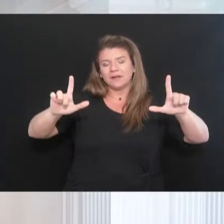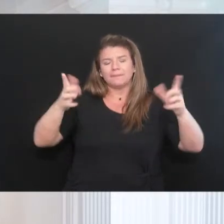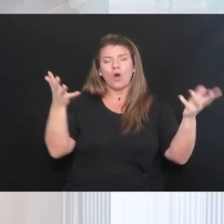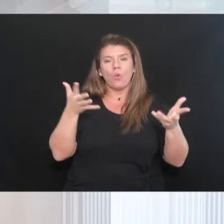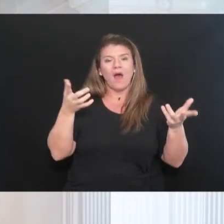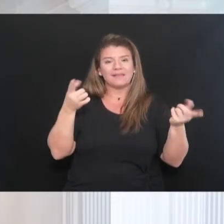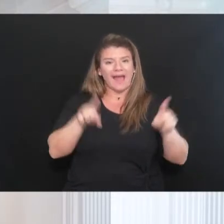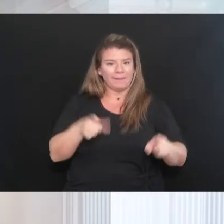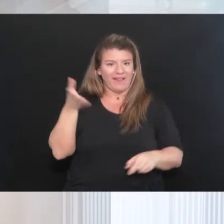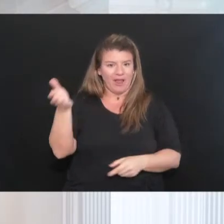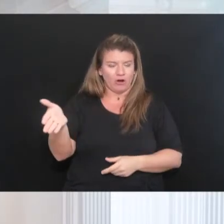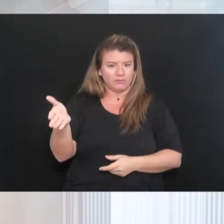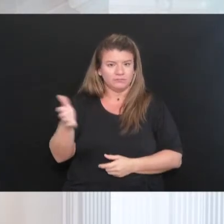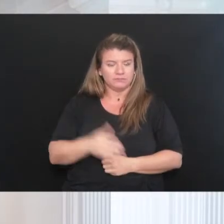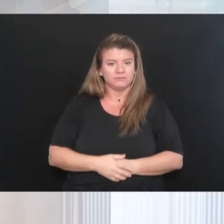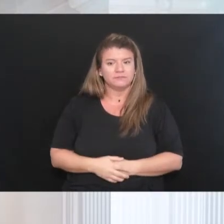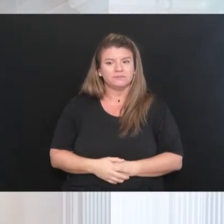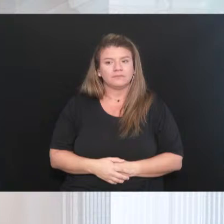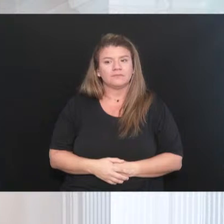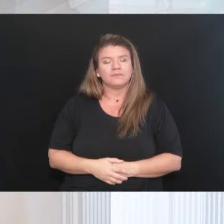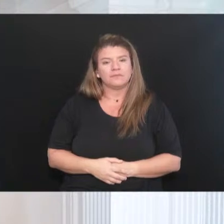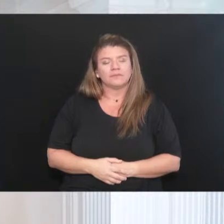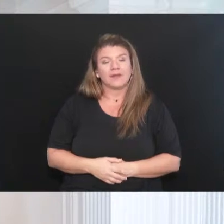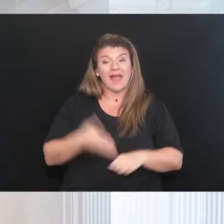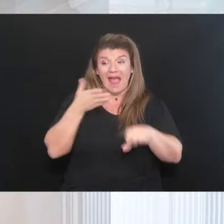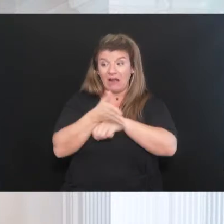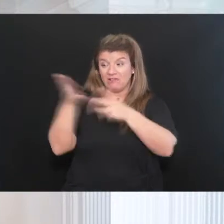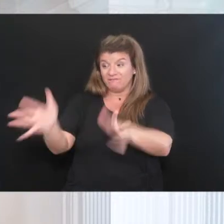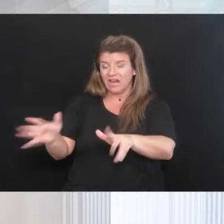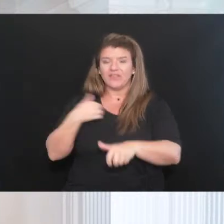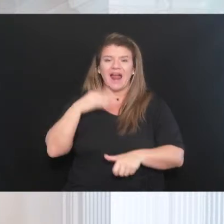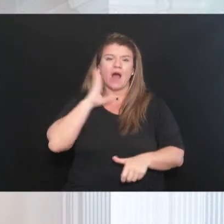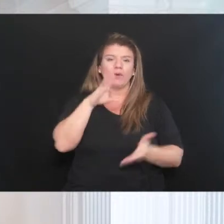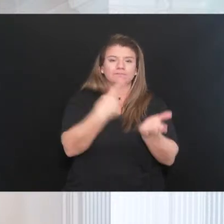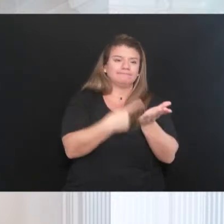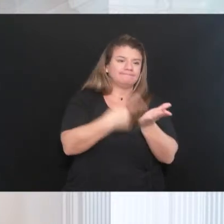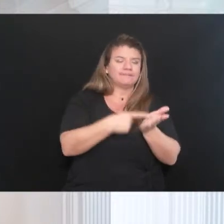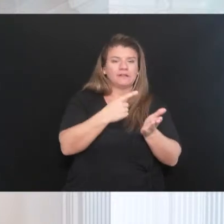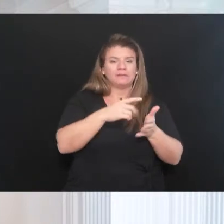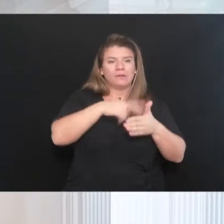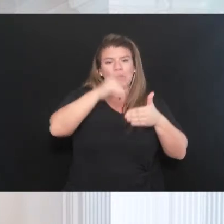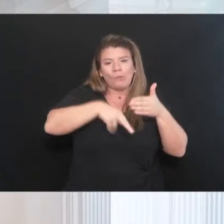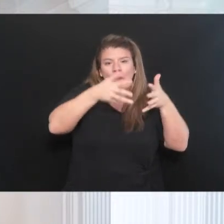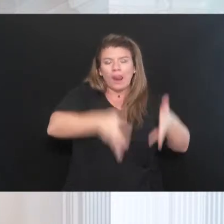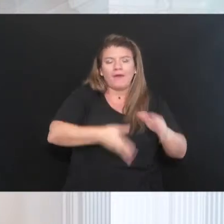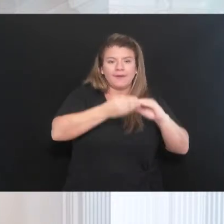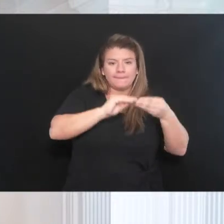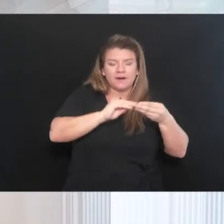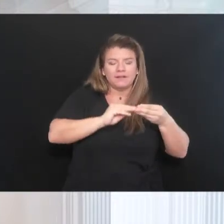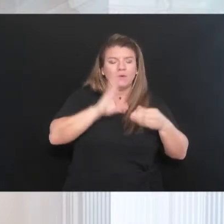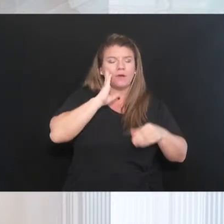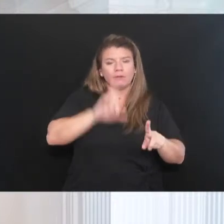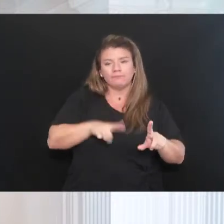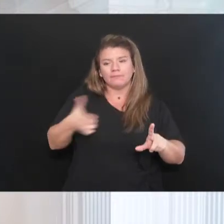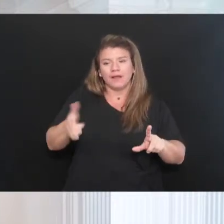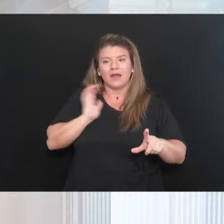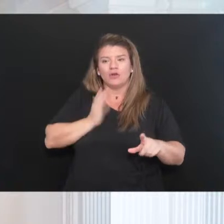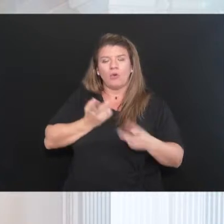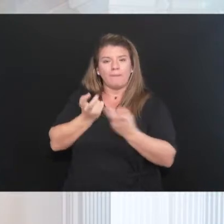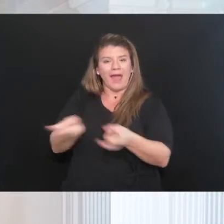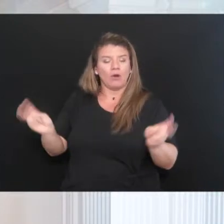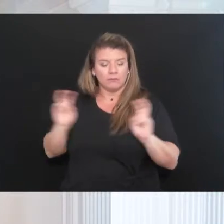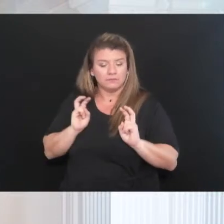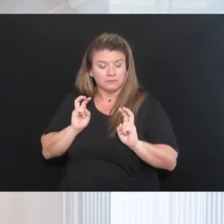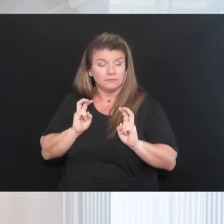they're doing. And then we're going, after that, I'll go through the rest of the numbers, and then we'll defer to Dr. Marsh